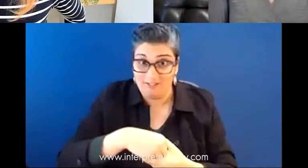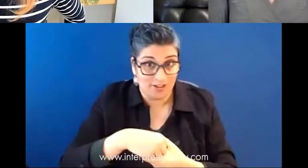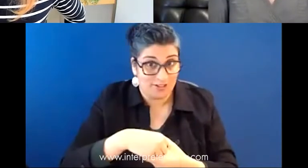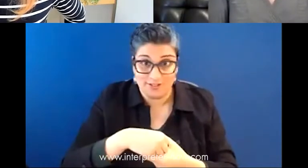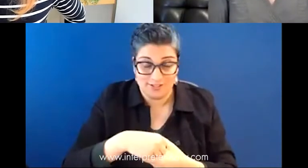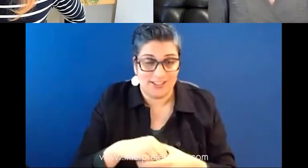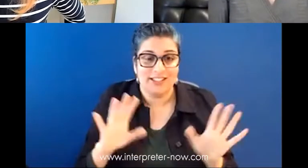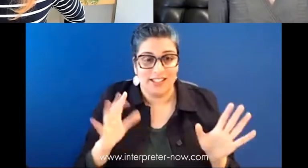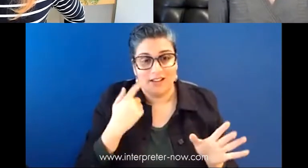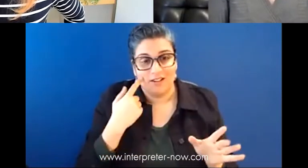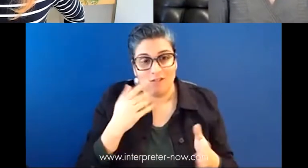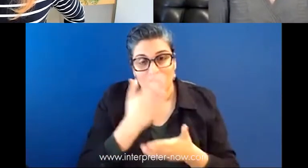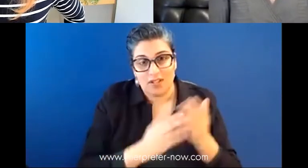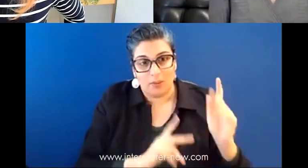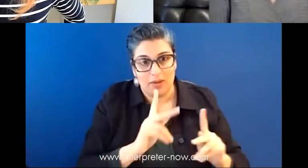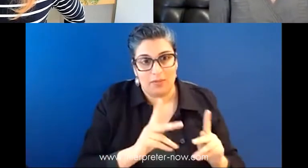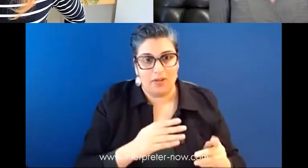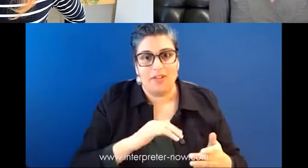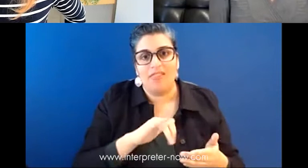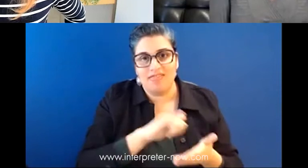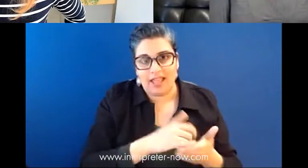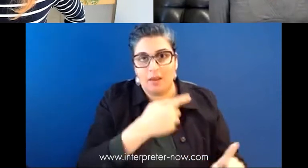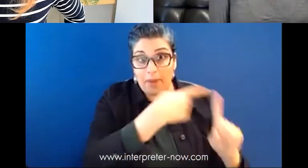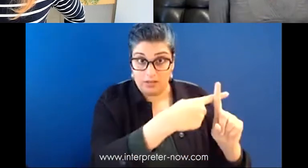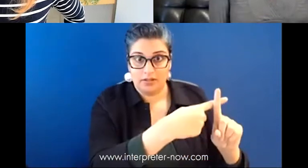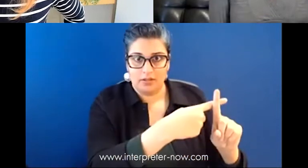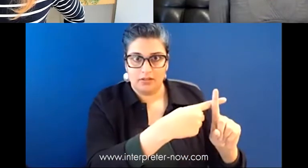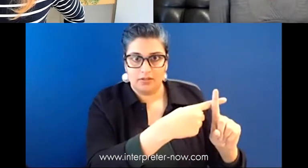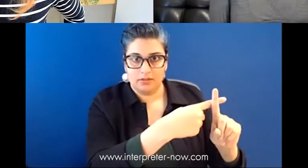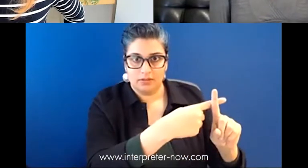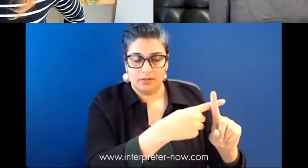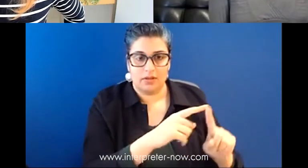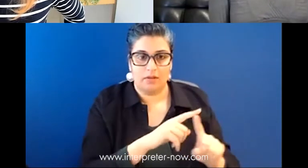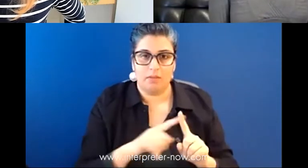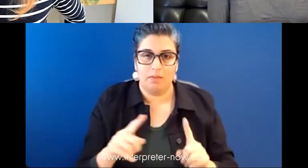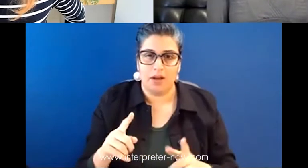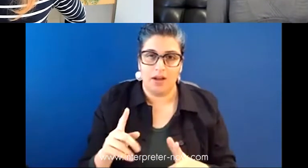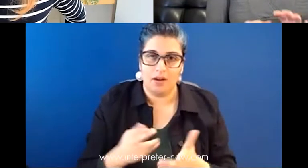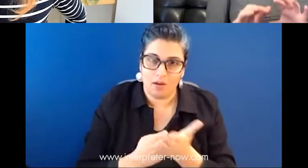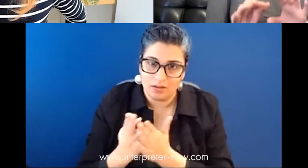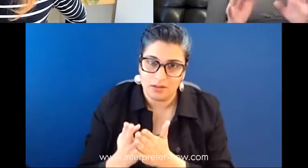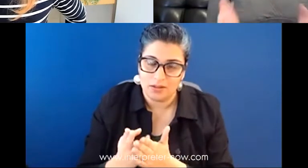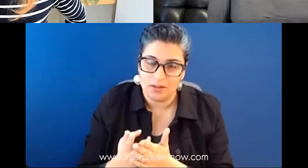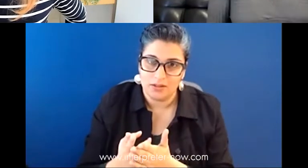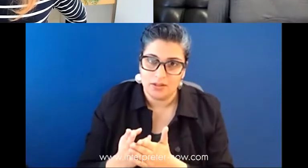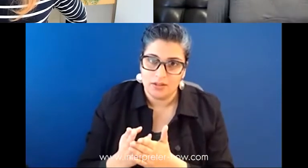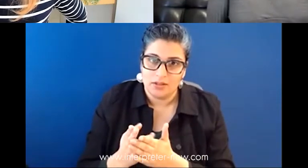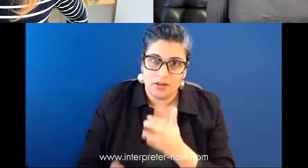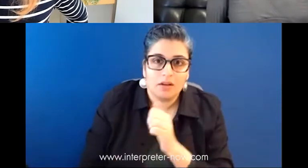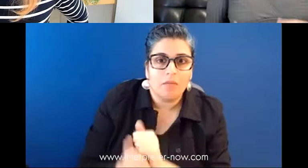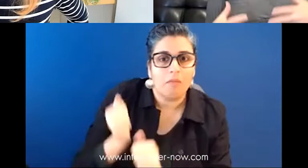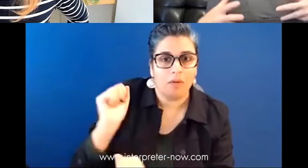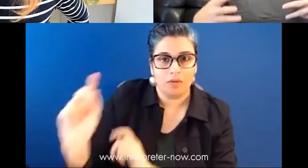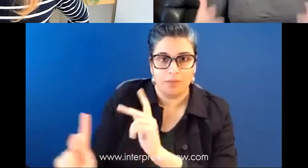some people, I think they see that as a real positive. But the truth is, the majority of